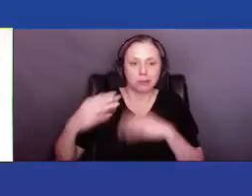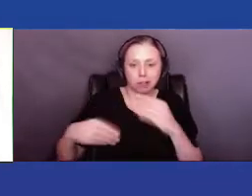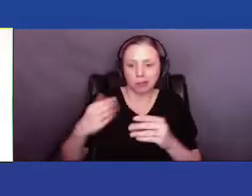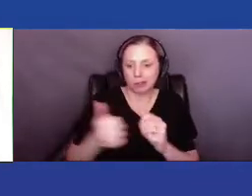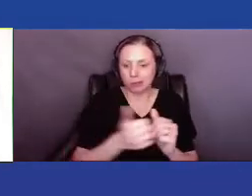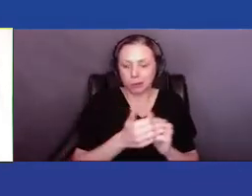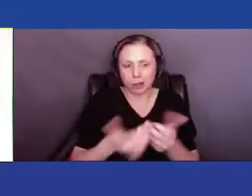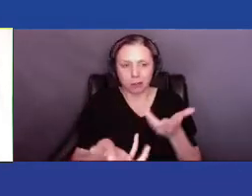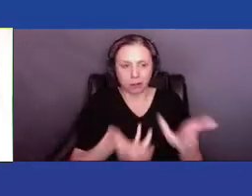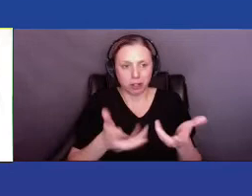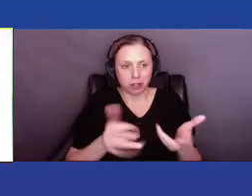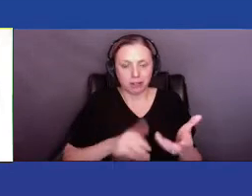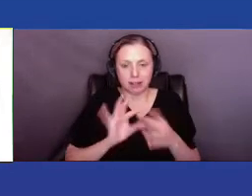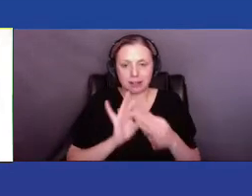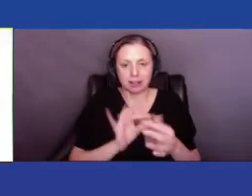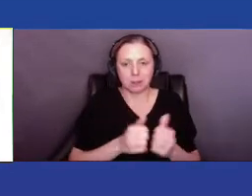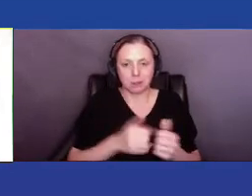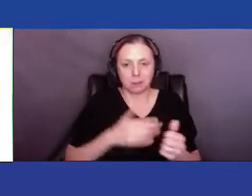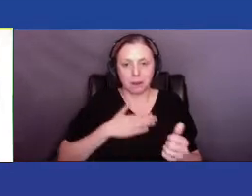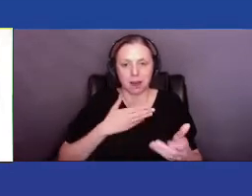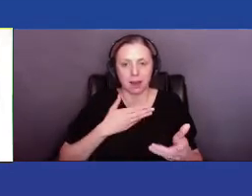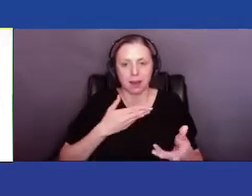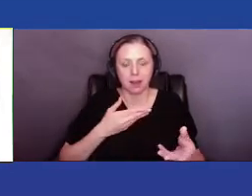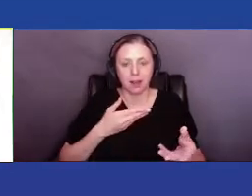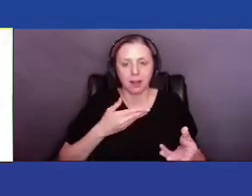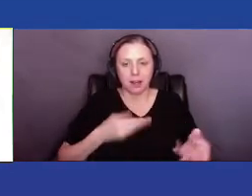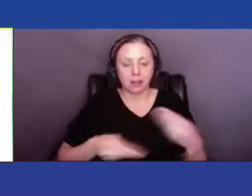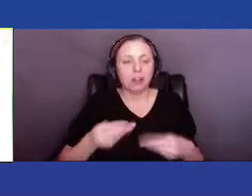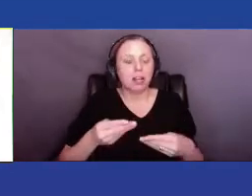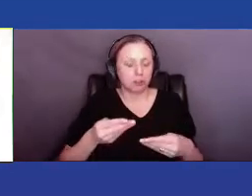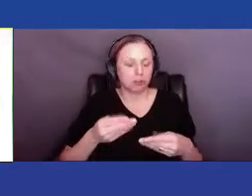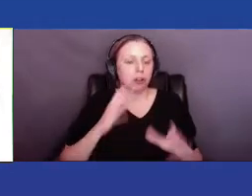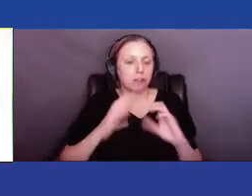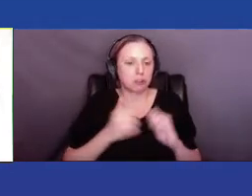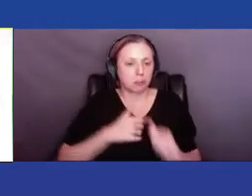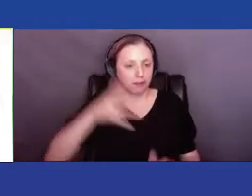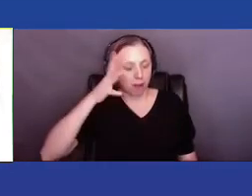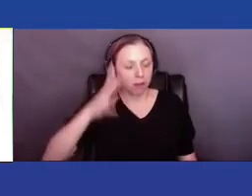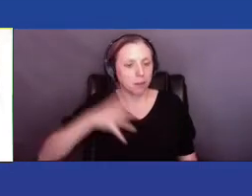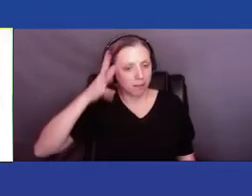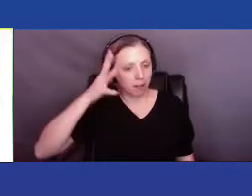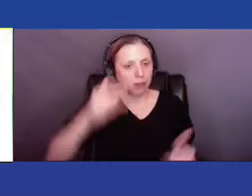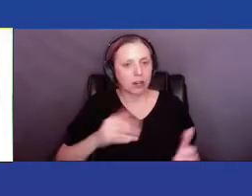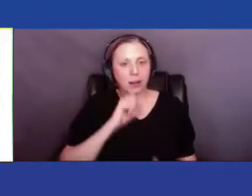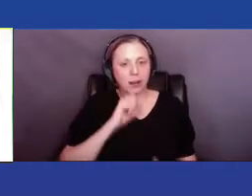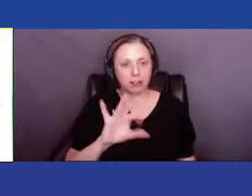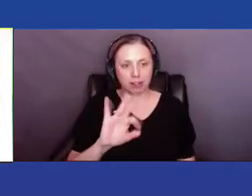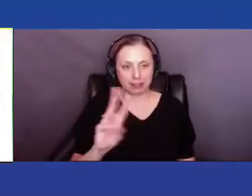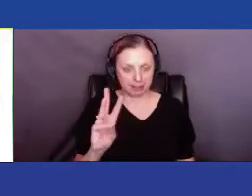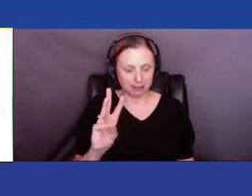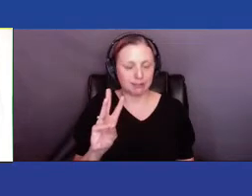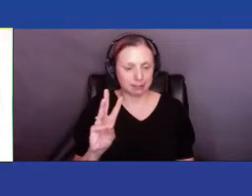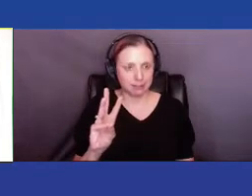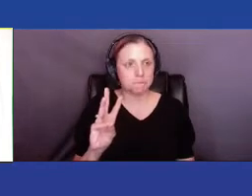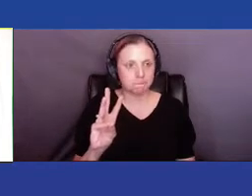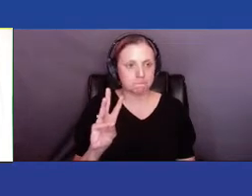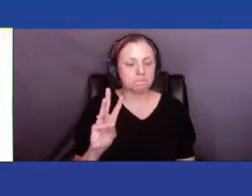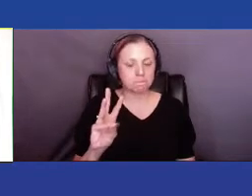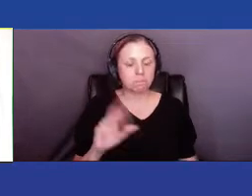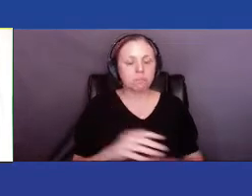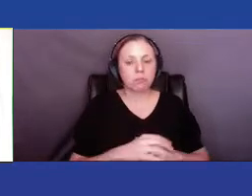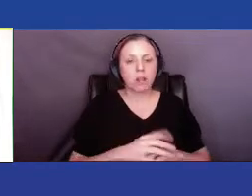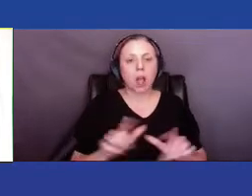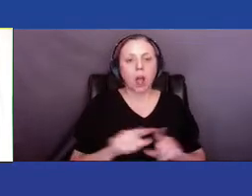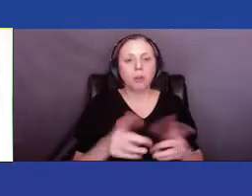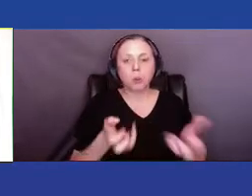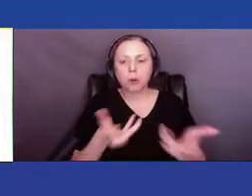rooted in my exchange with my father, who is now 96. Next slide. Also wanted to